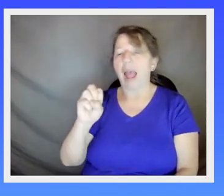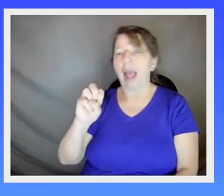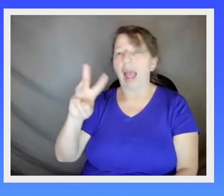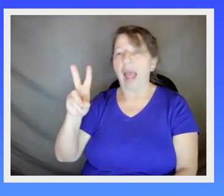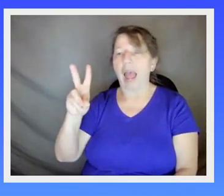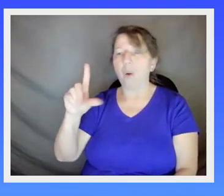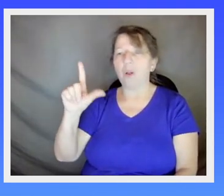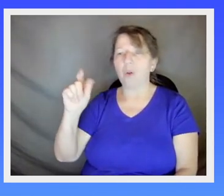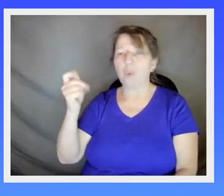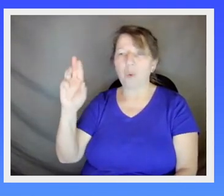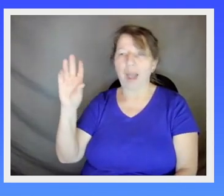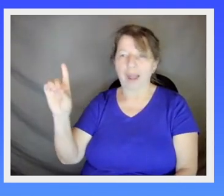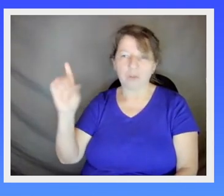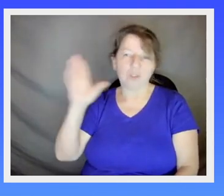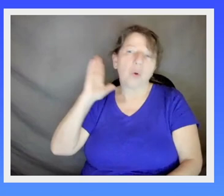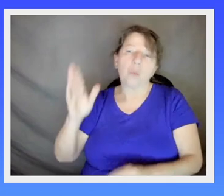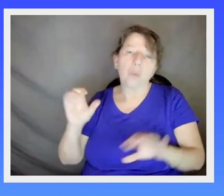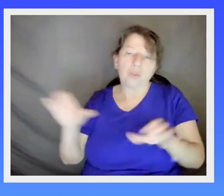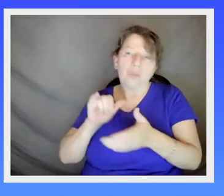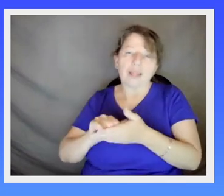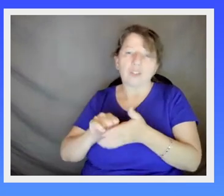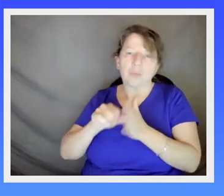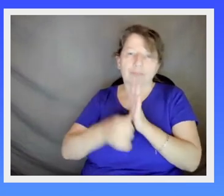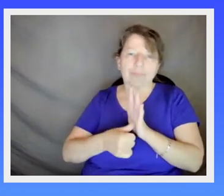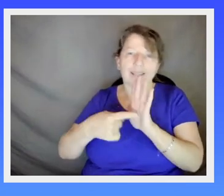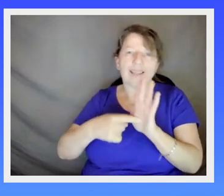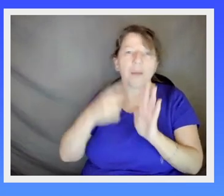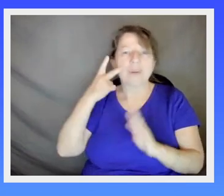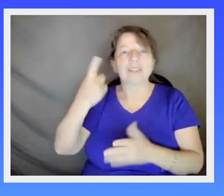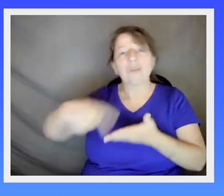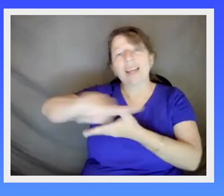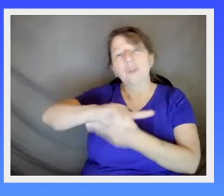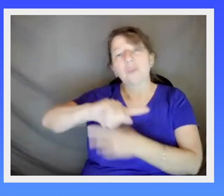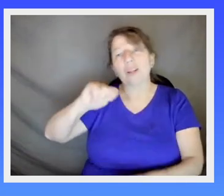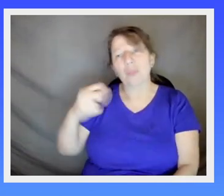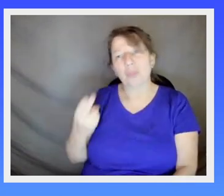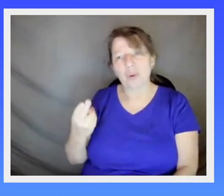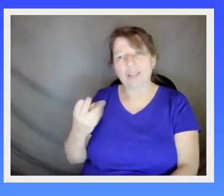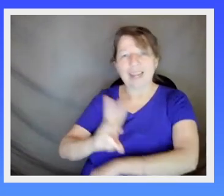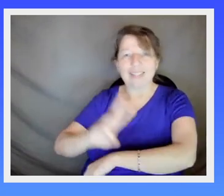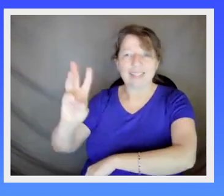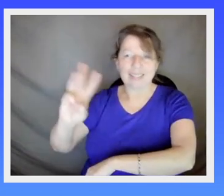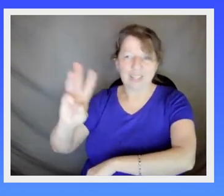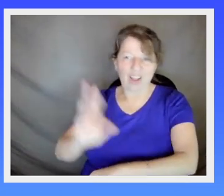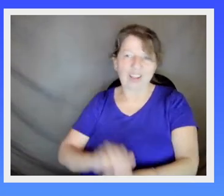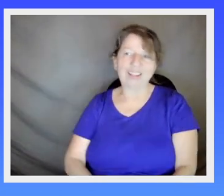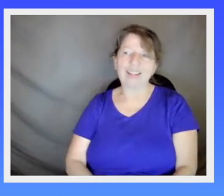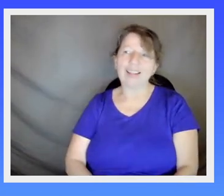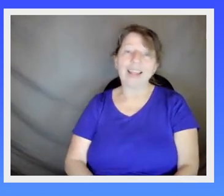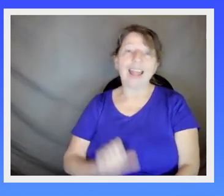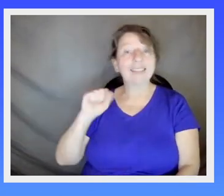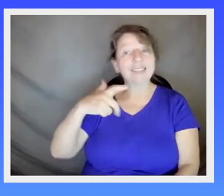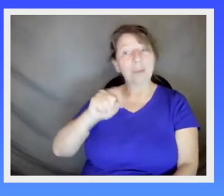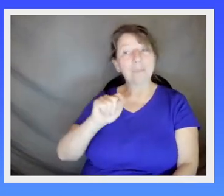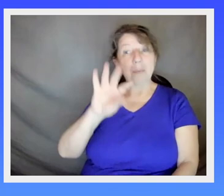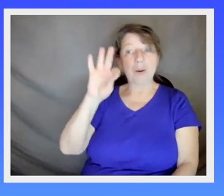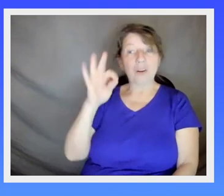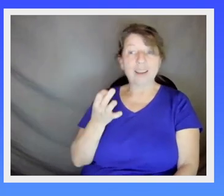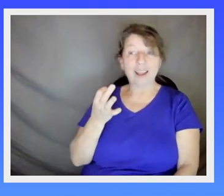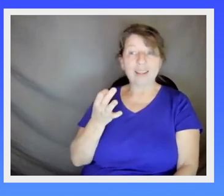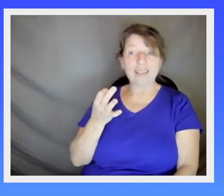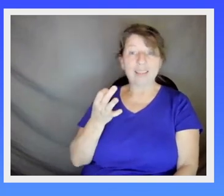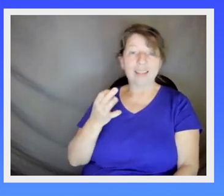the program, so bookmark their page, and we'll see you next Thursday at 6 p.m. And September 9th, City